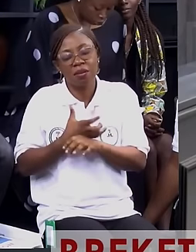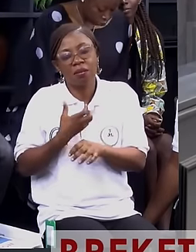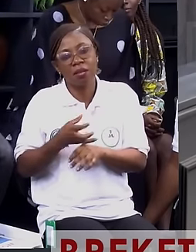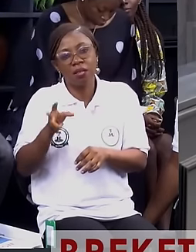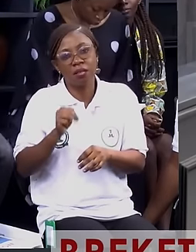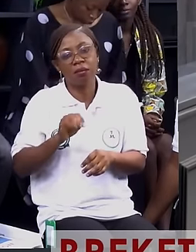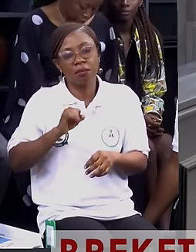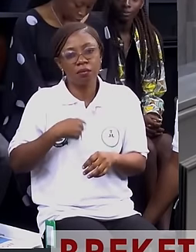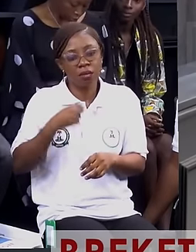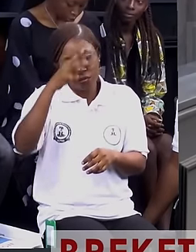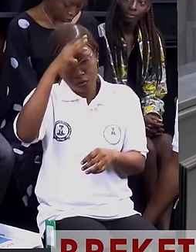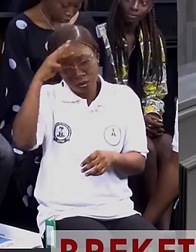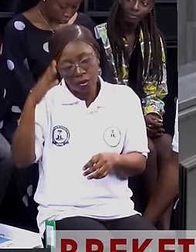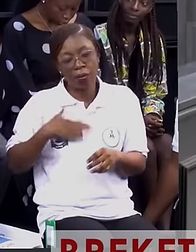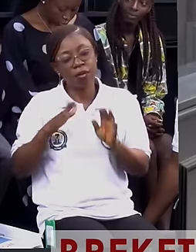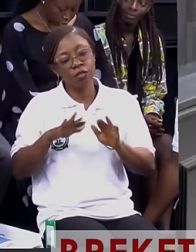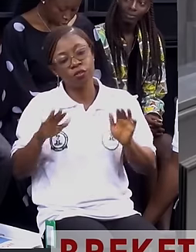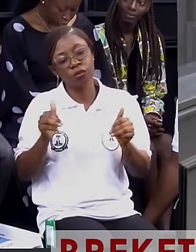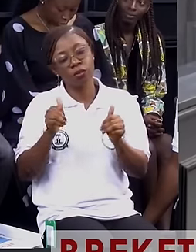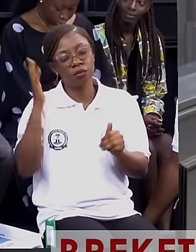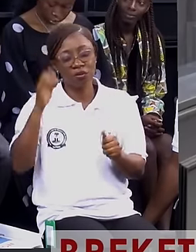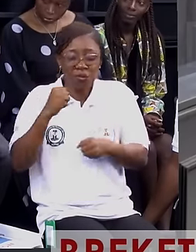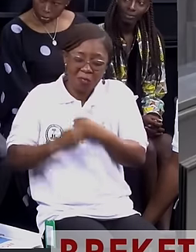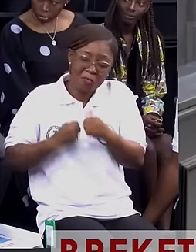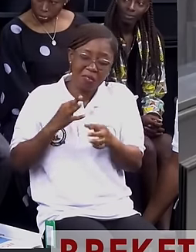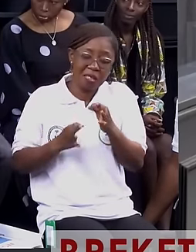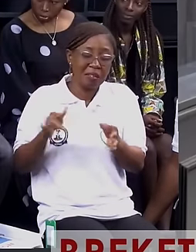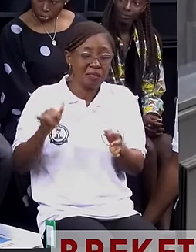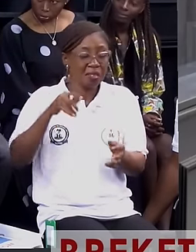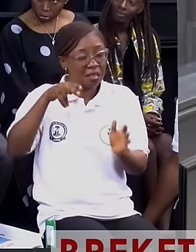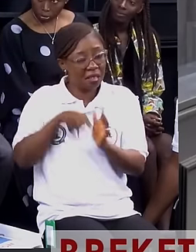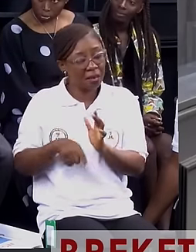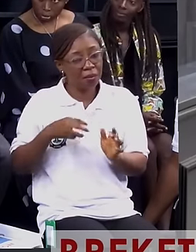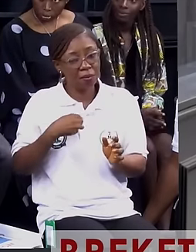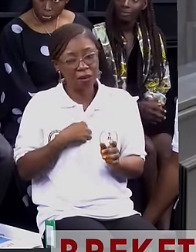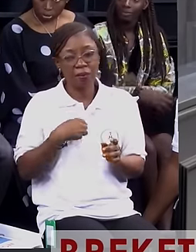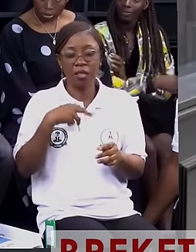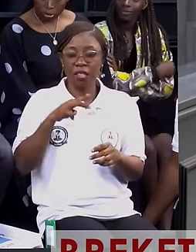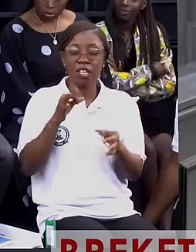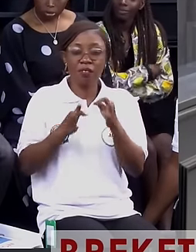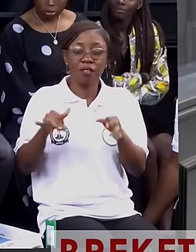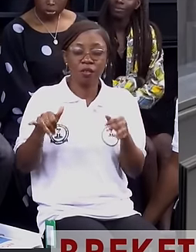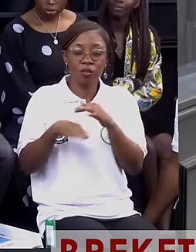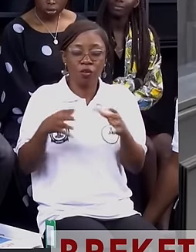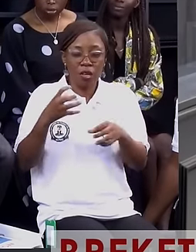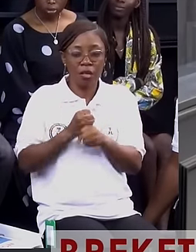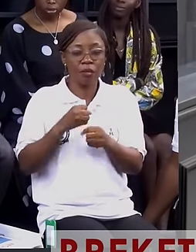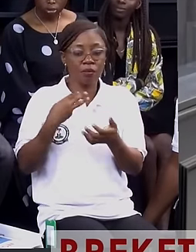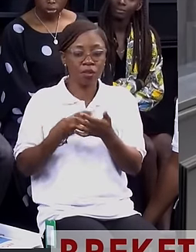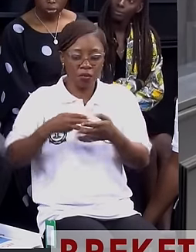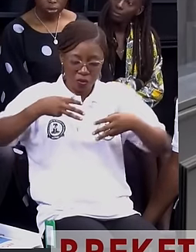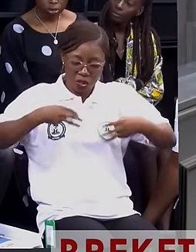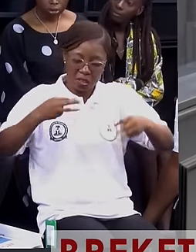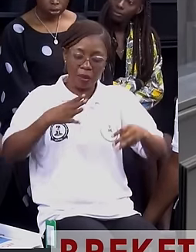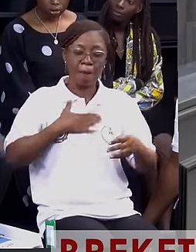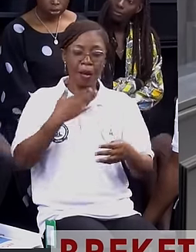said, I'm a widow, that my children will survive. They kill me because they would say, if they not get money, they're going to sell my body to allergy. They